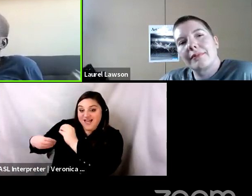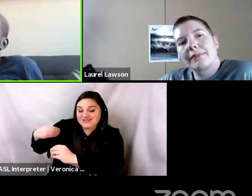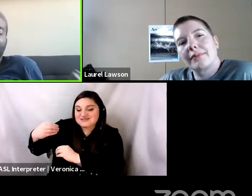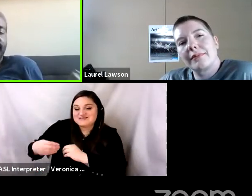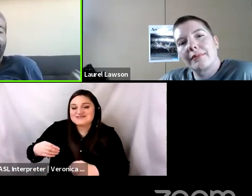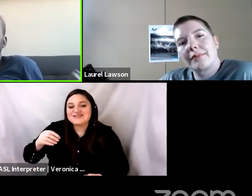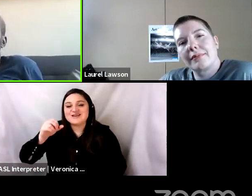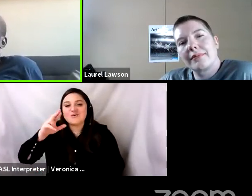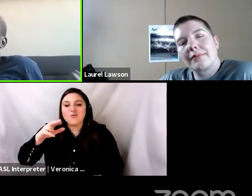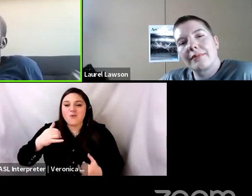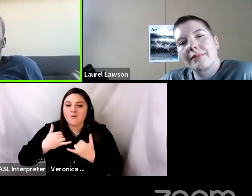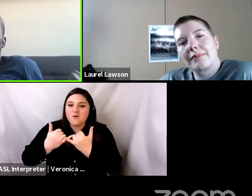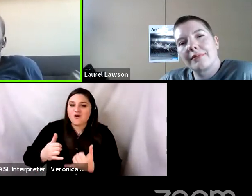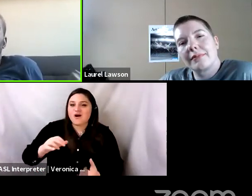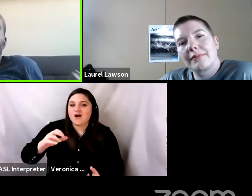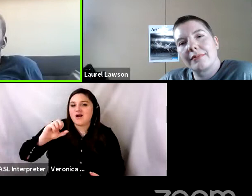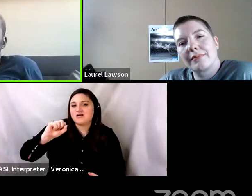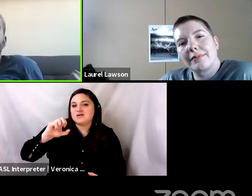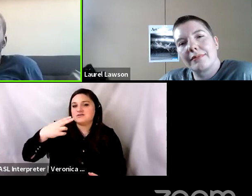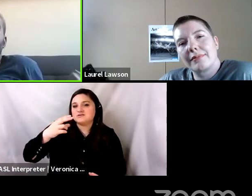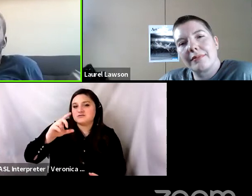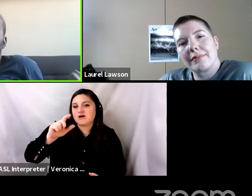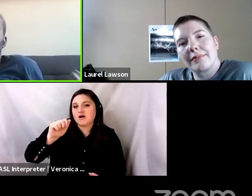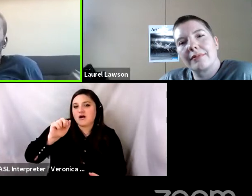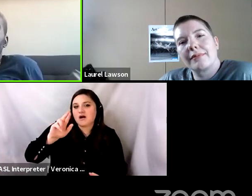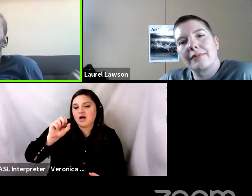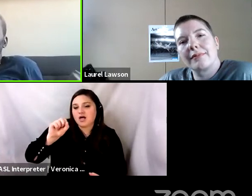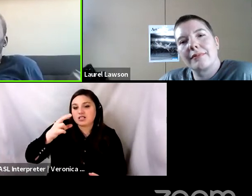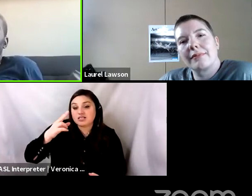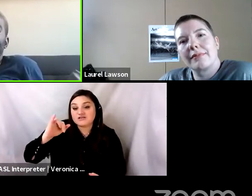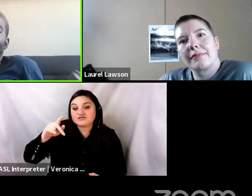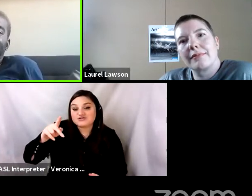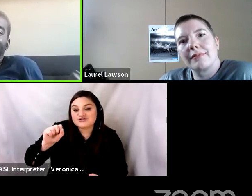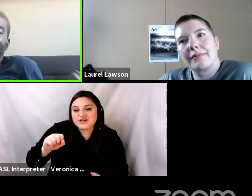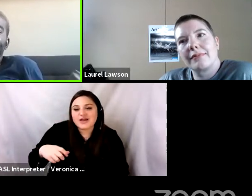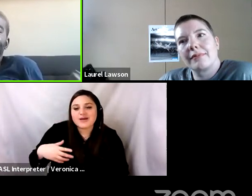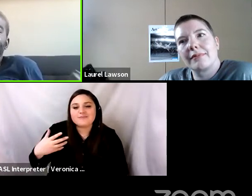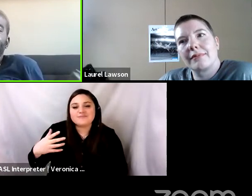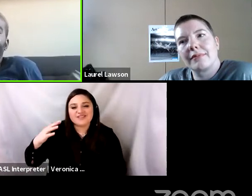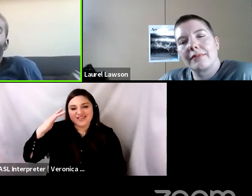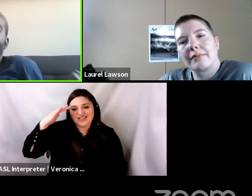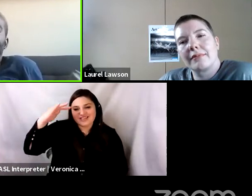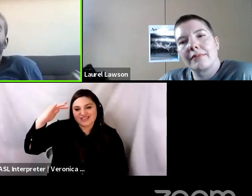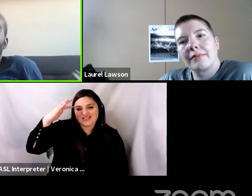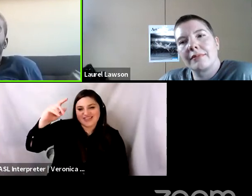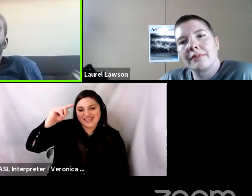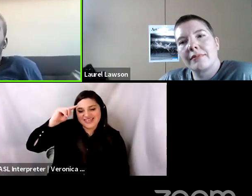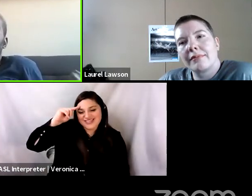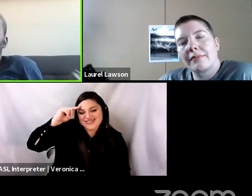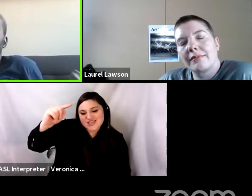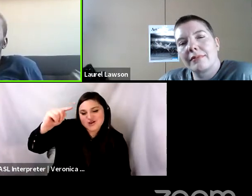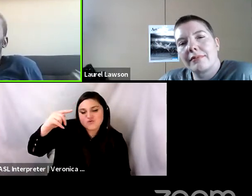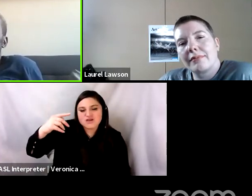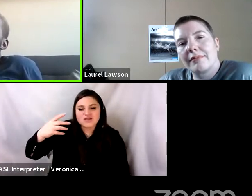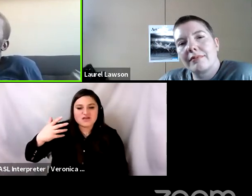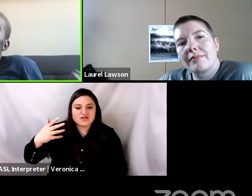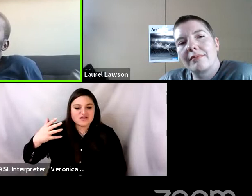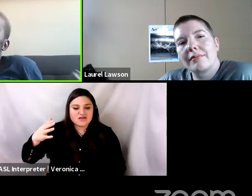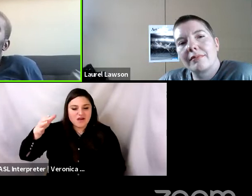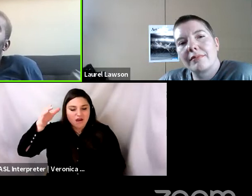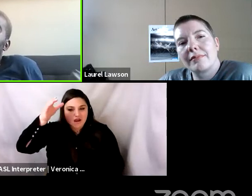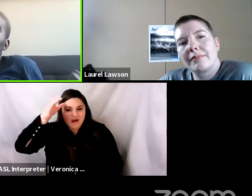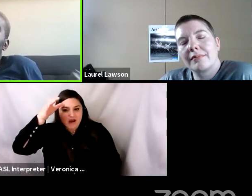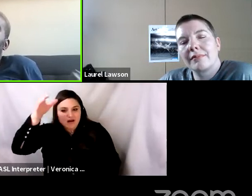theories, concepts that you really mess with, and that inform your